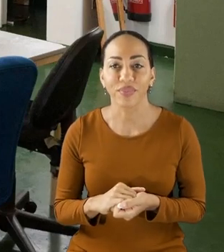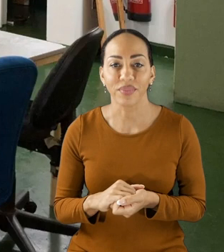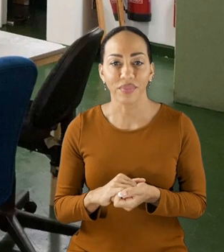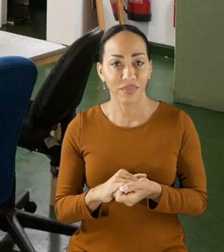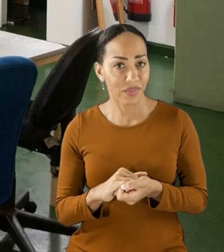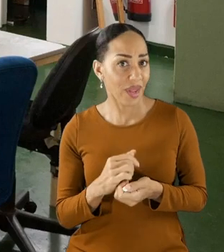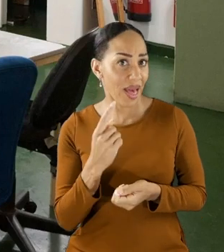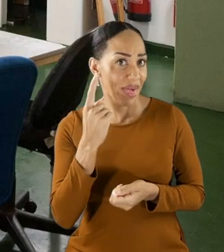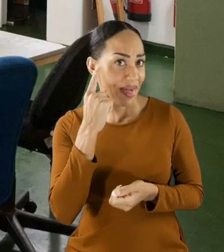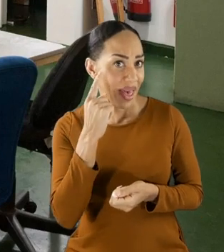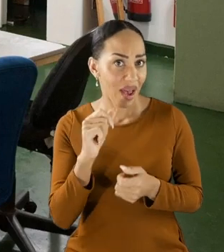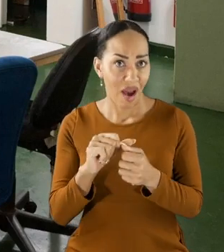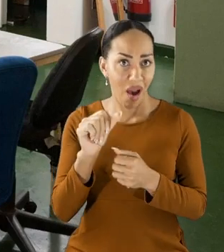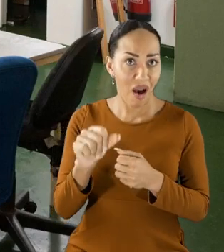think